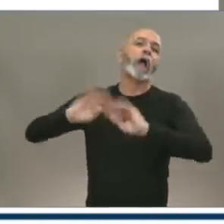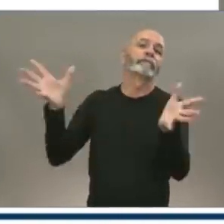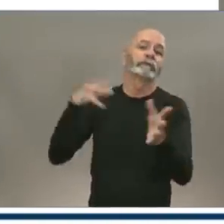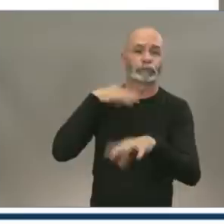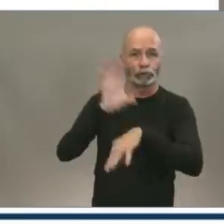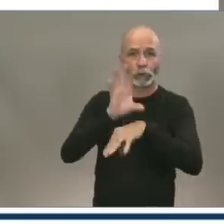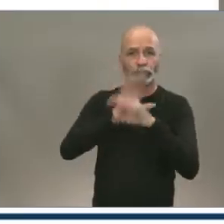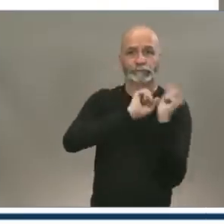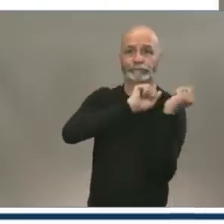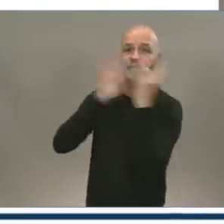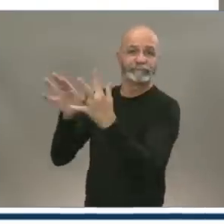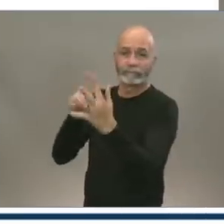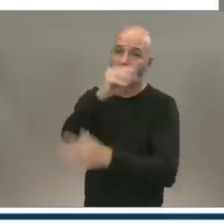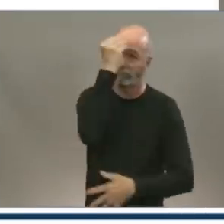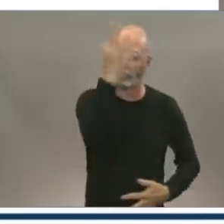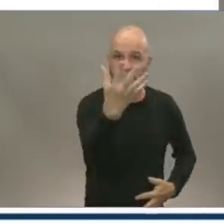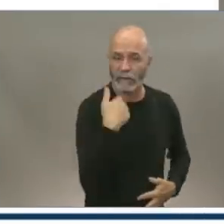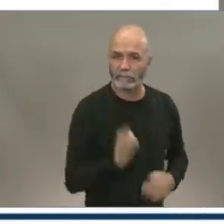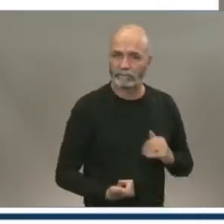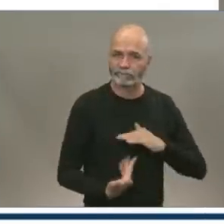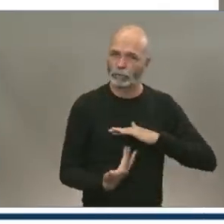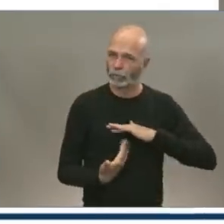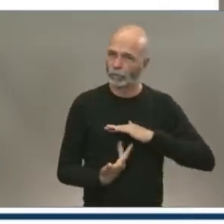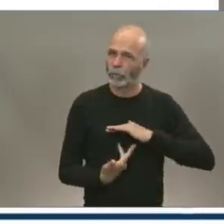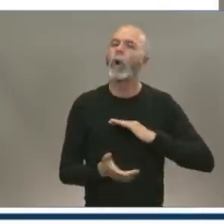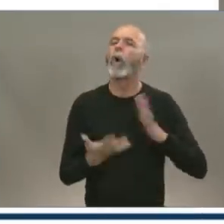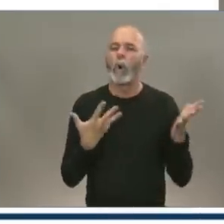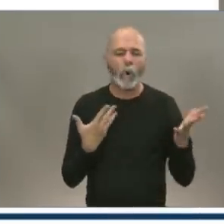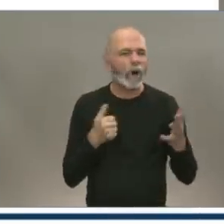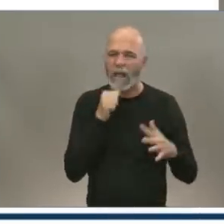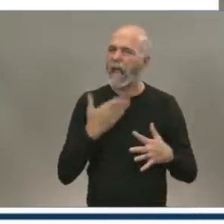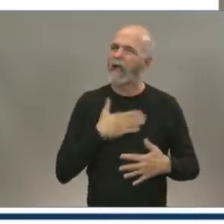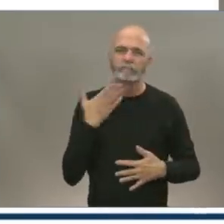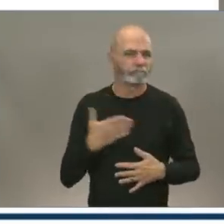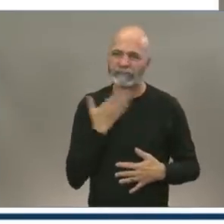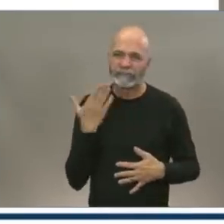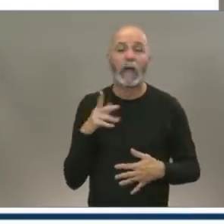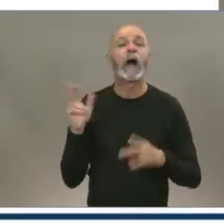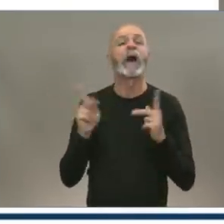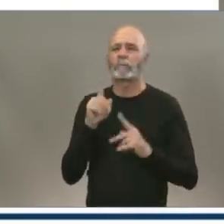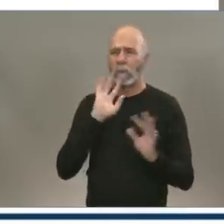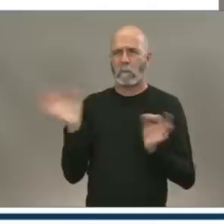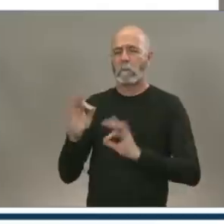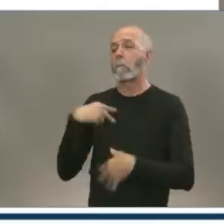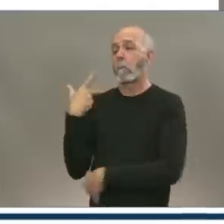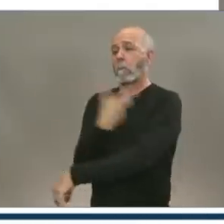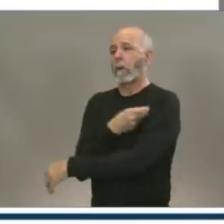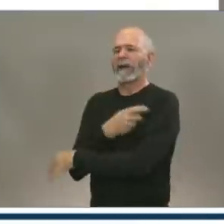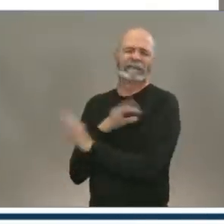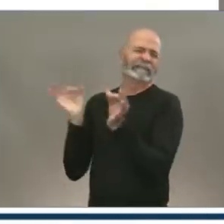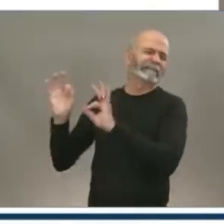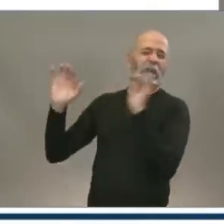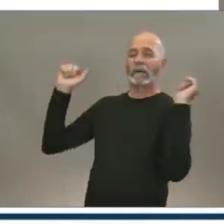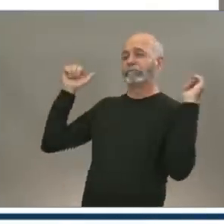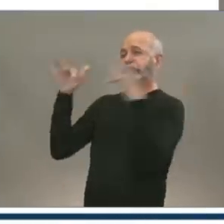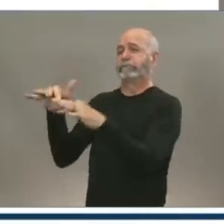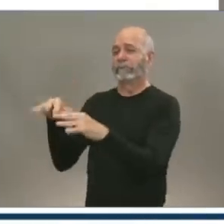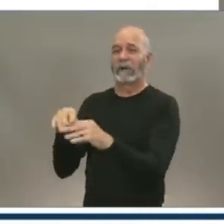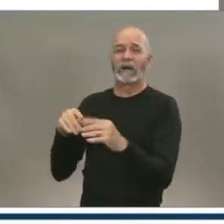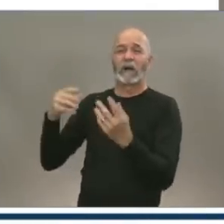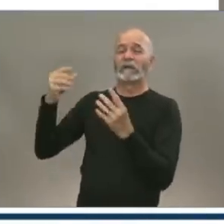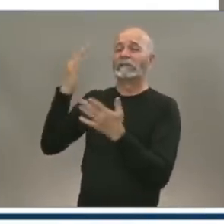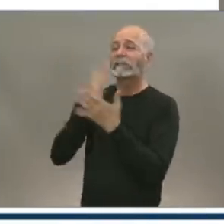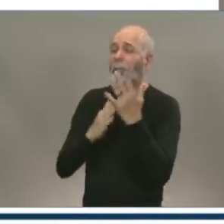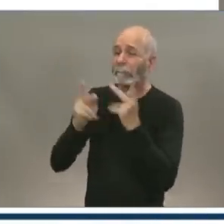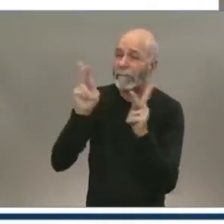frustrated. People chose not to get vaccinated. They gathered with both vaccinated and unvaccinated people against